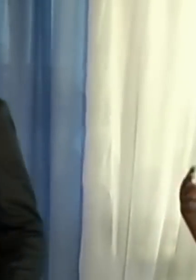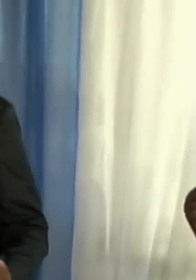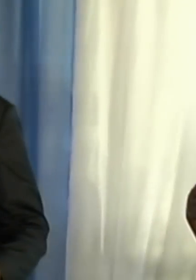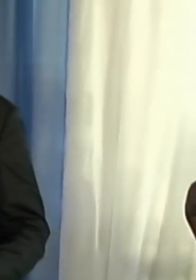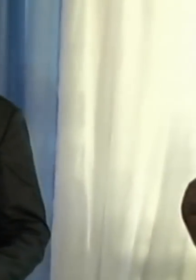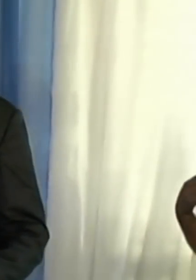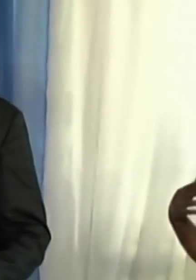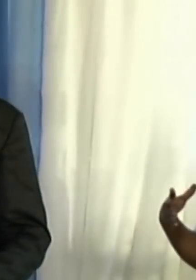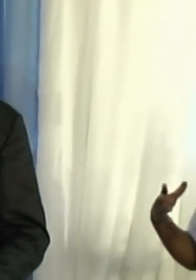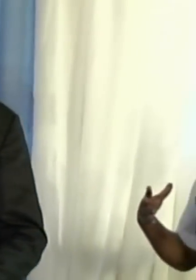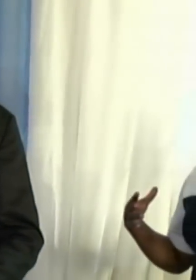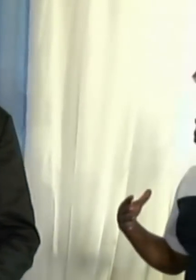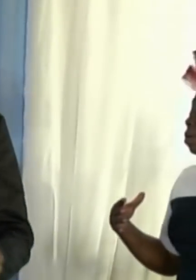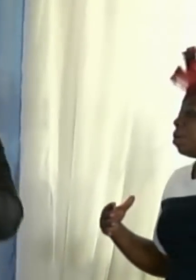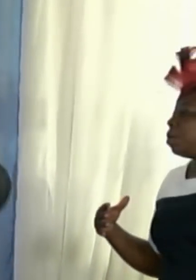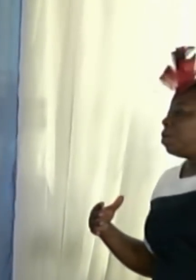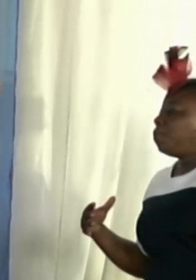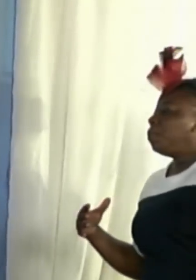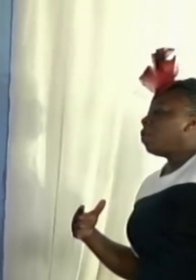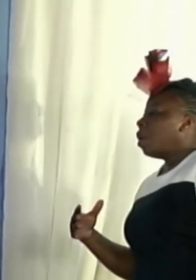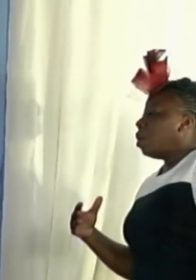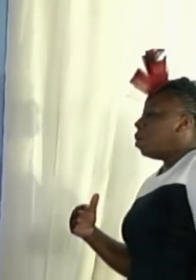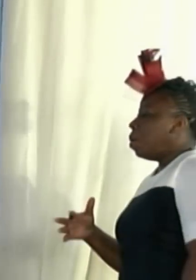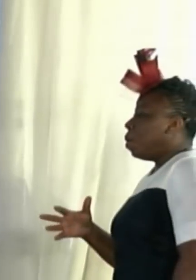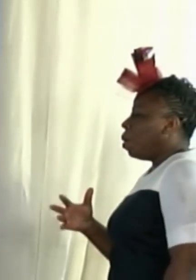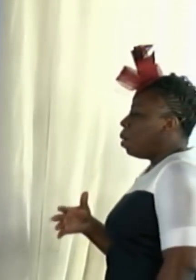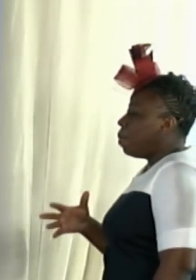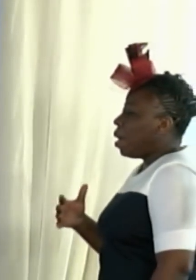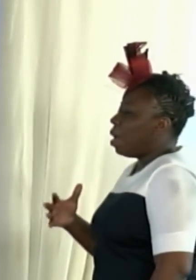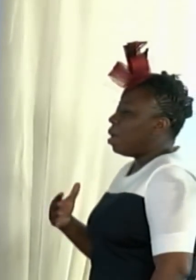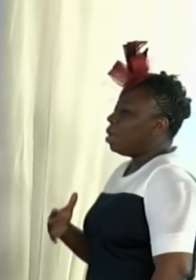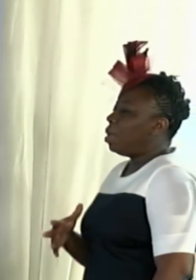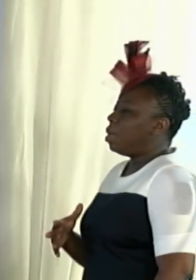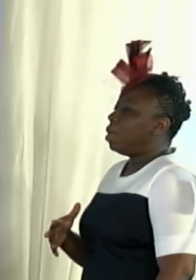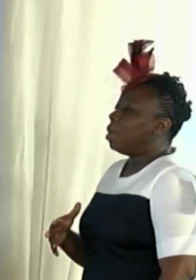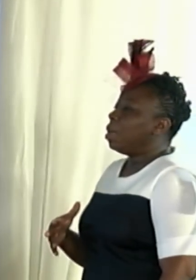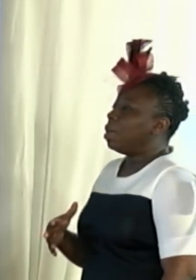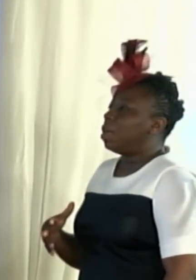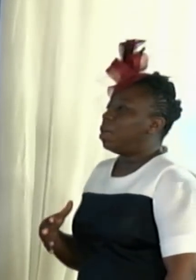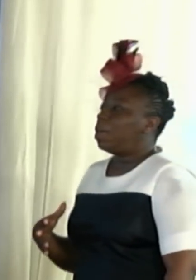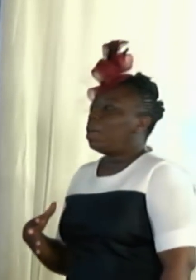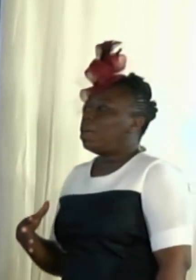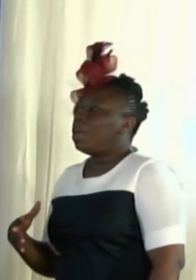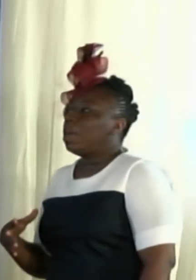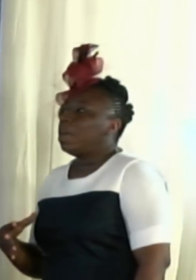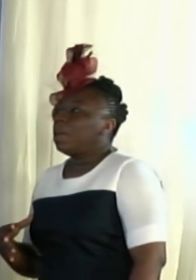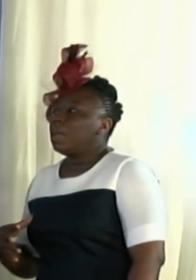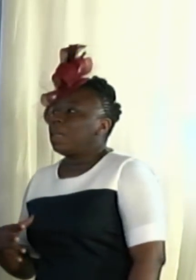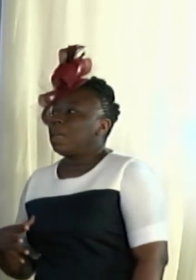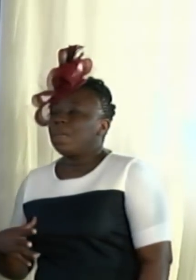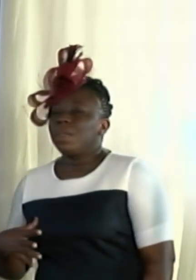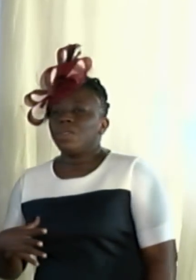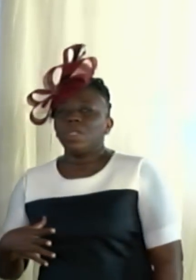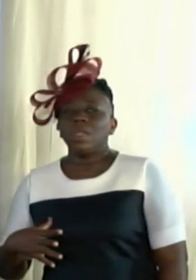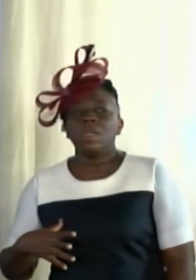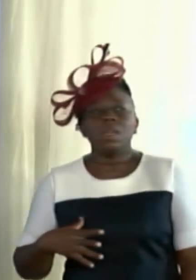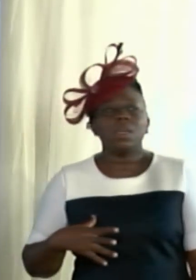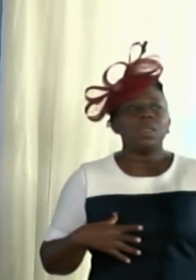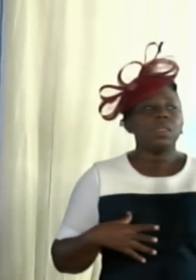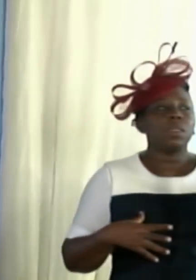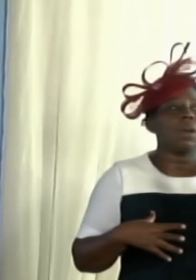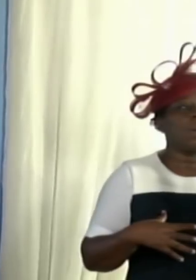Hallelujah. He's in the house right now. And when I say he's in the house, I mean he's in a place to stretch over